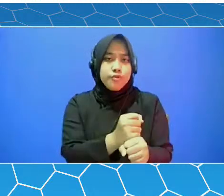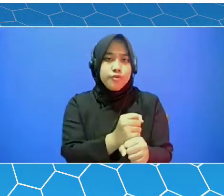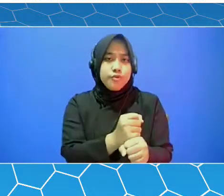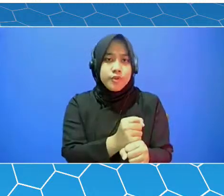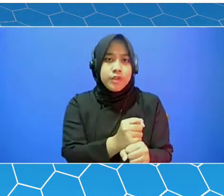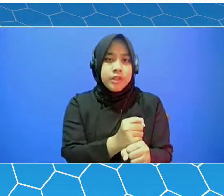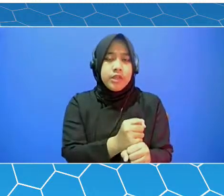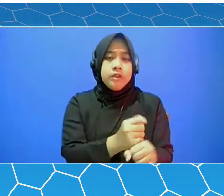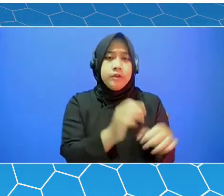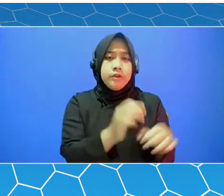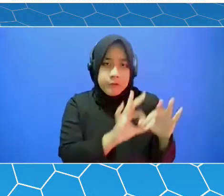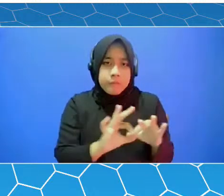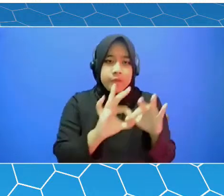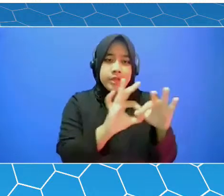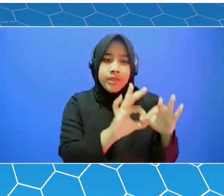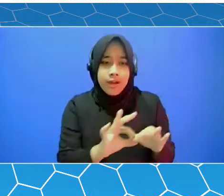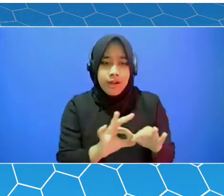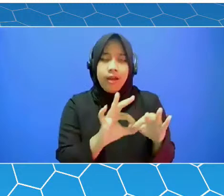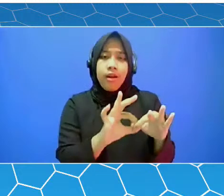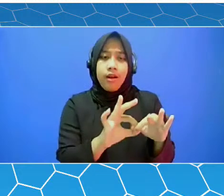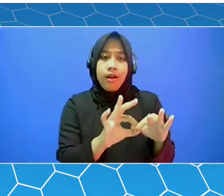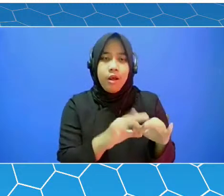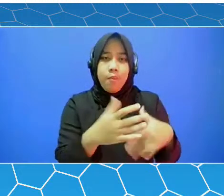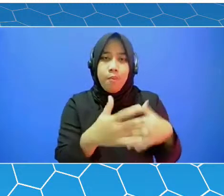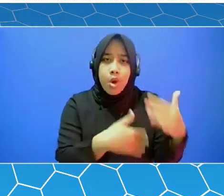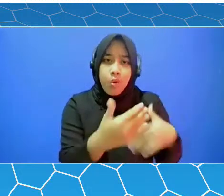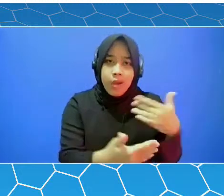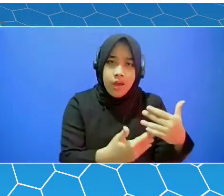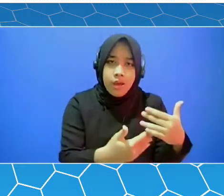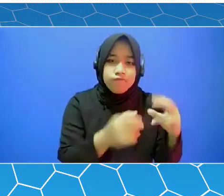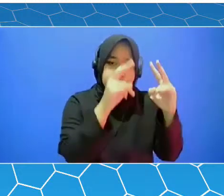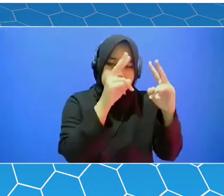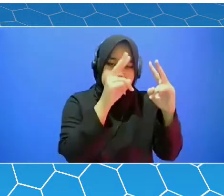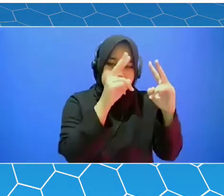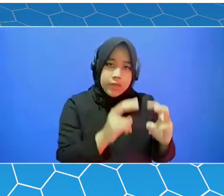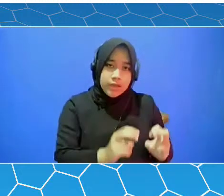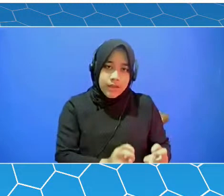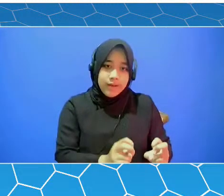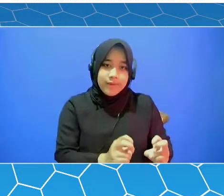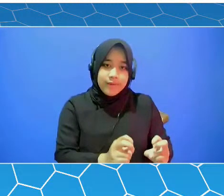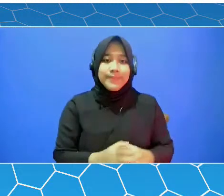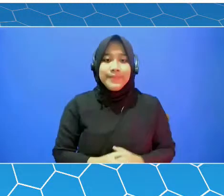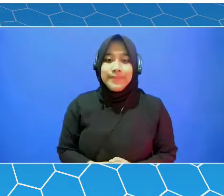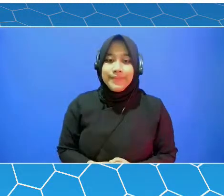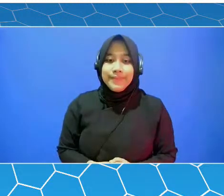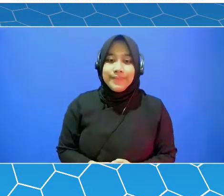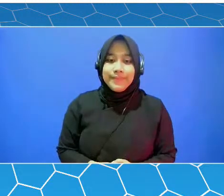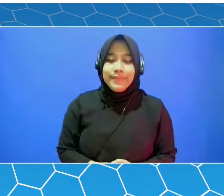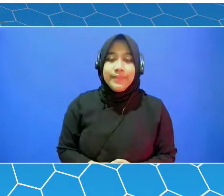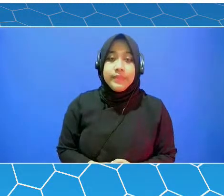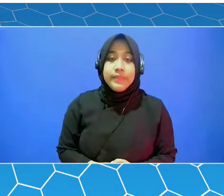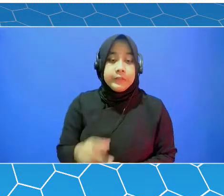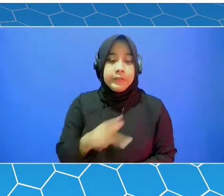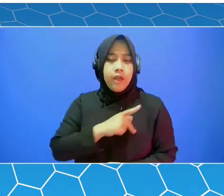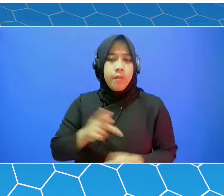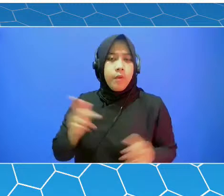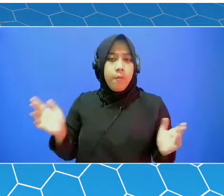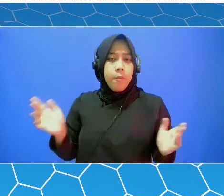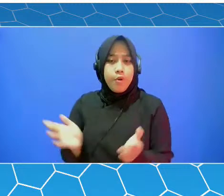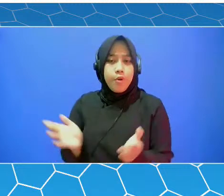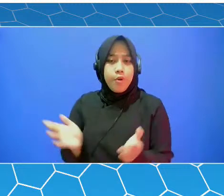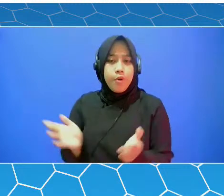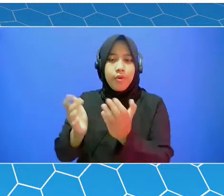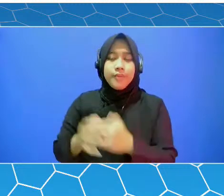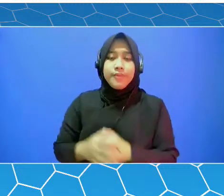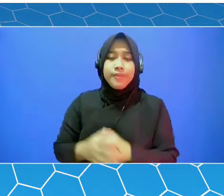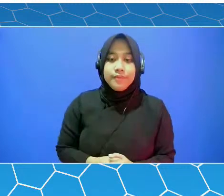capacity strengthening, surveillance, and research. Slide. We also push the intersector involvement and support in